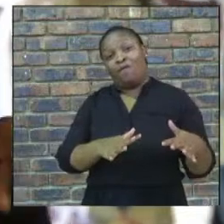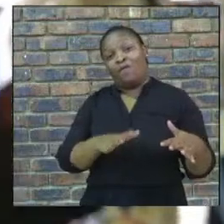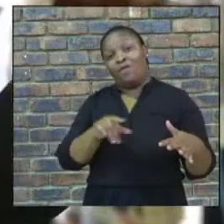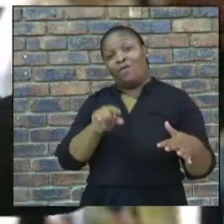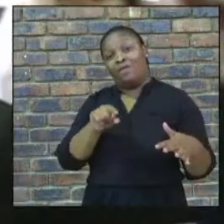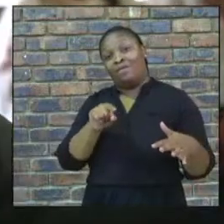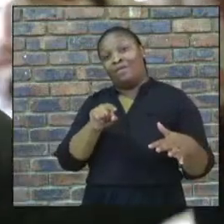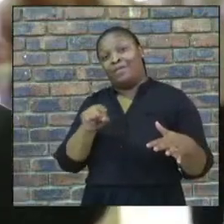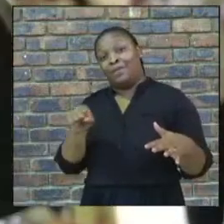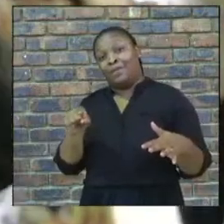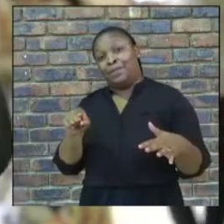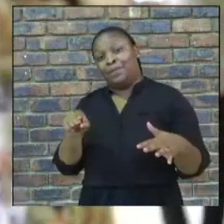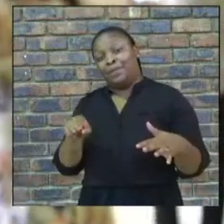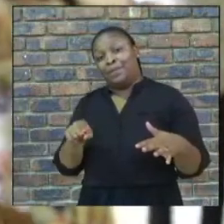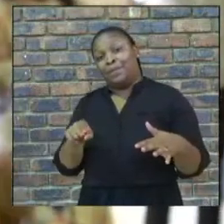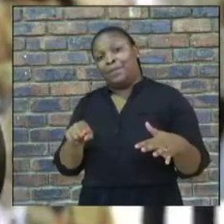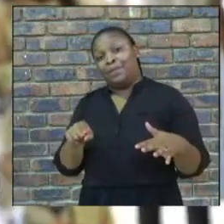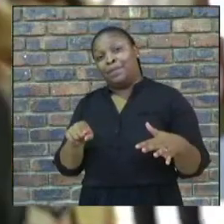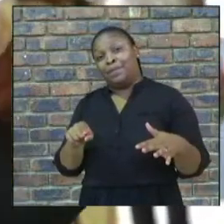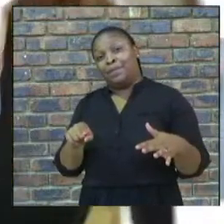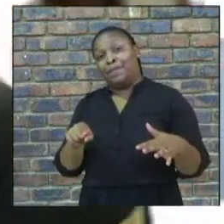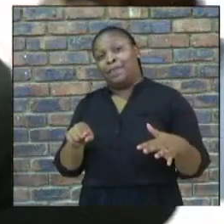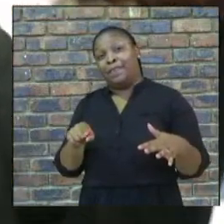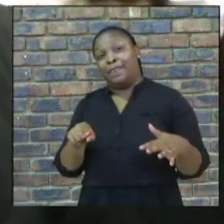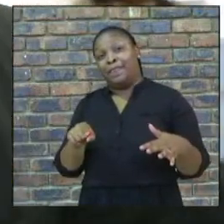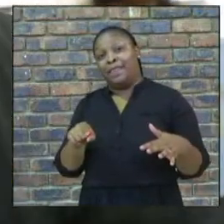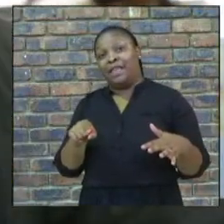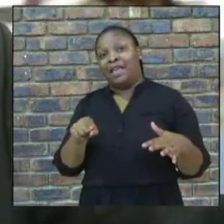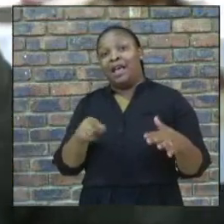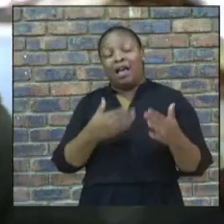bavulile leyo gas, bavulile leyo